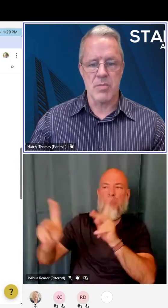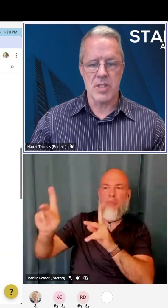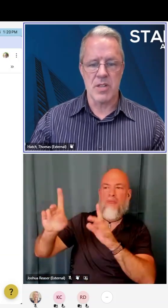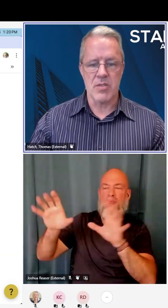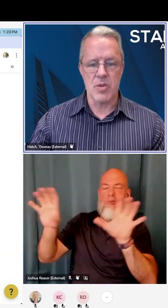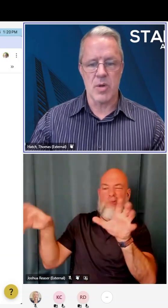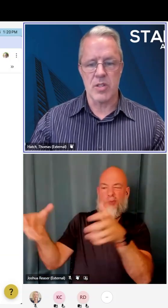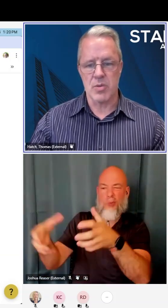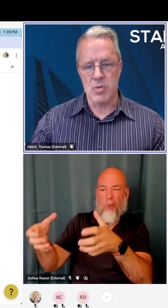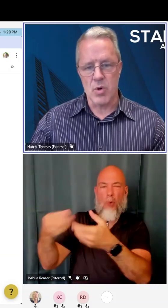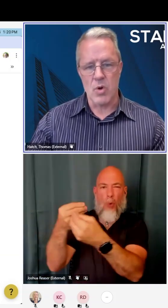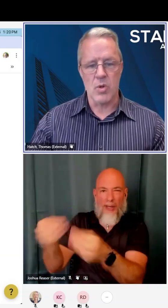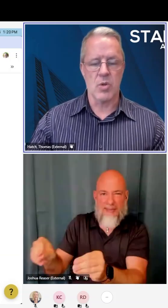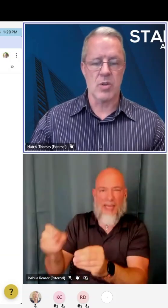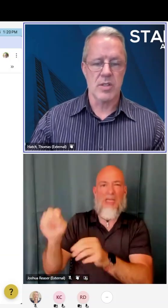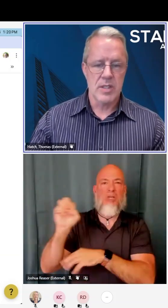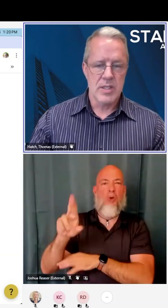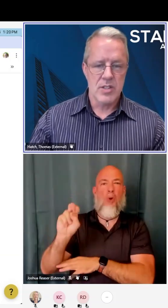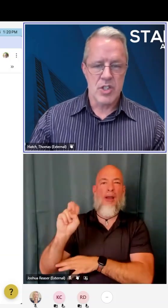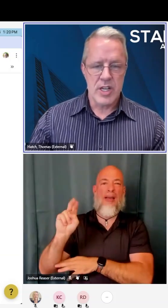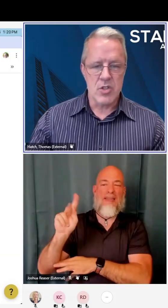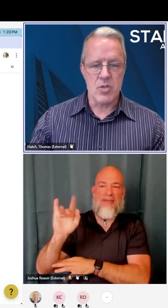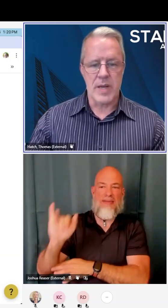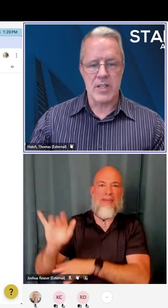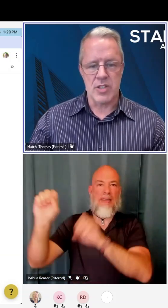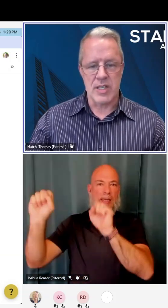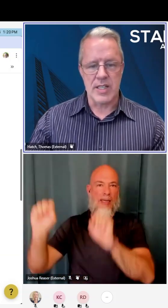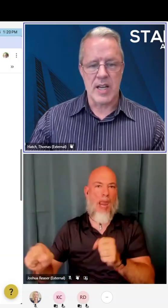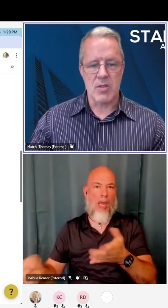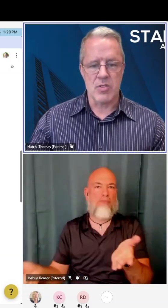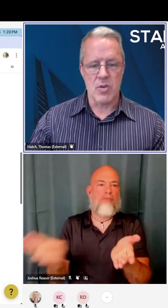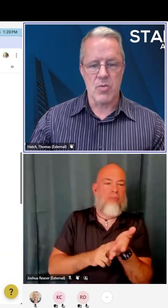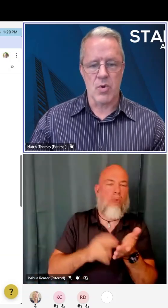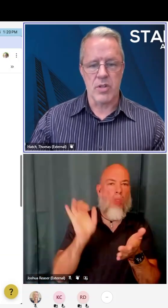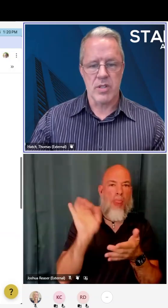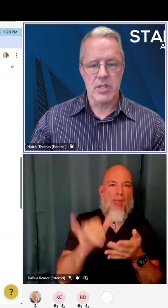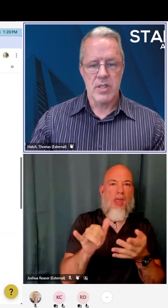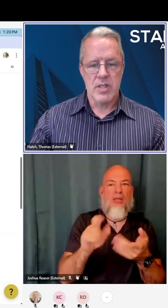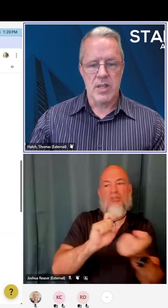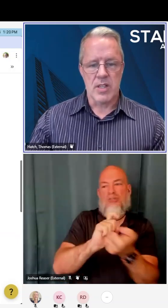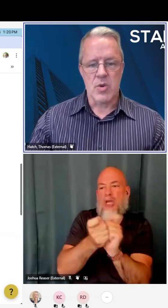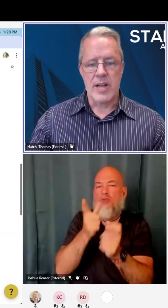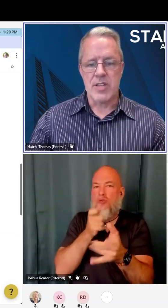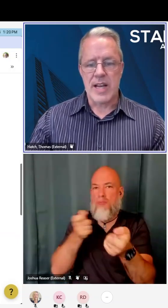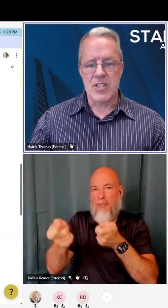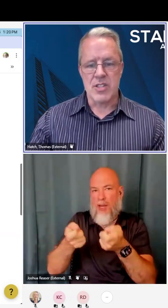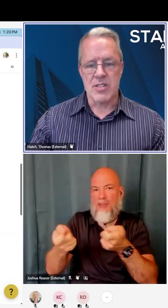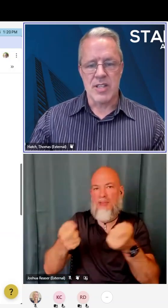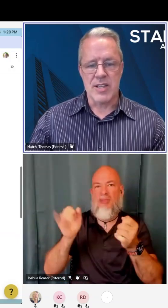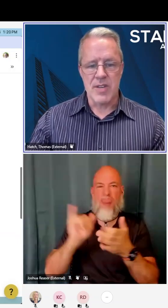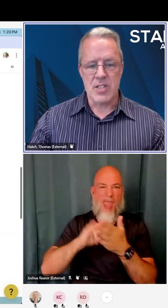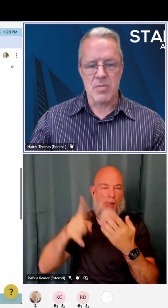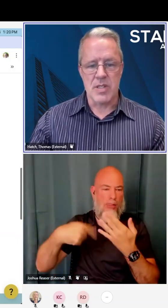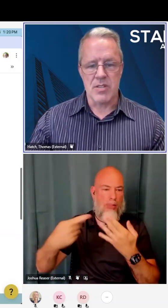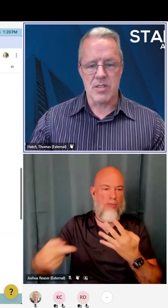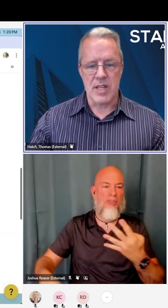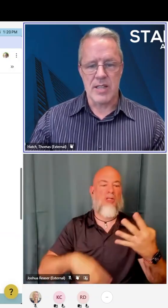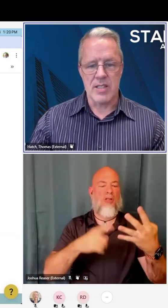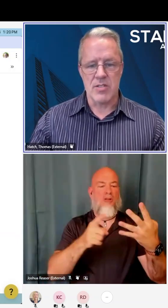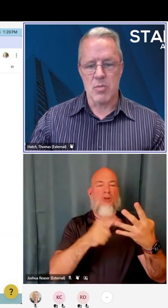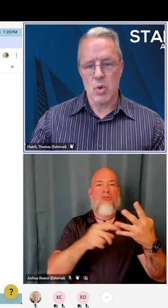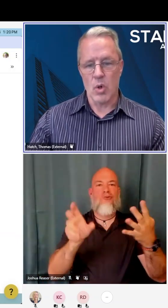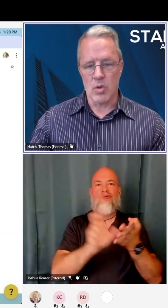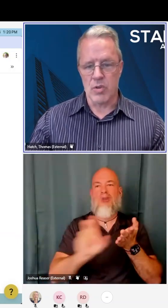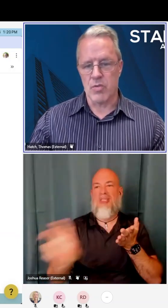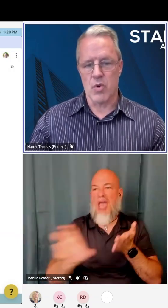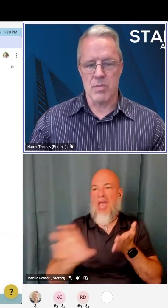have forms here if you want to enroll or change who's managing the account and so forth, transactions and investments, and